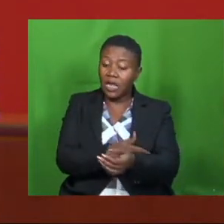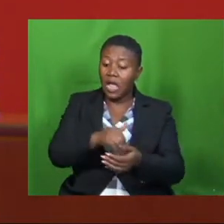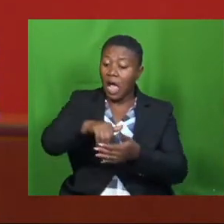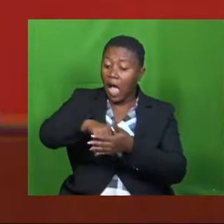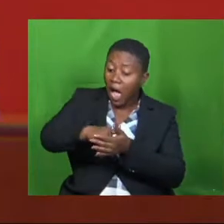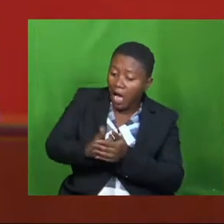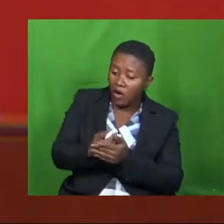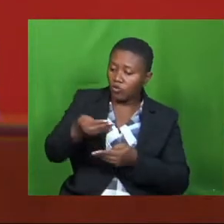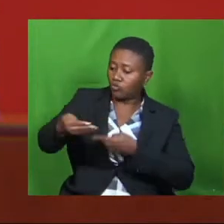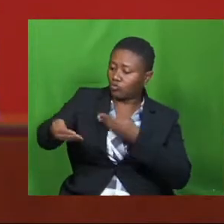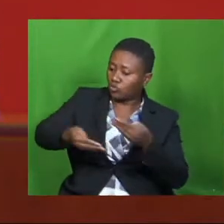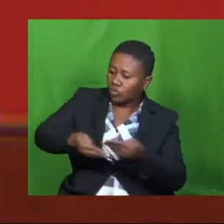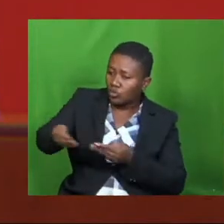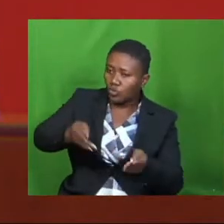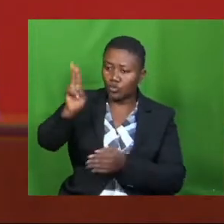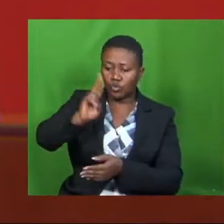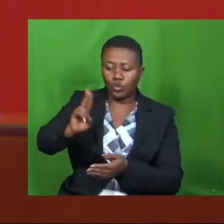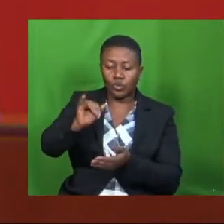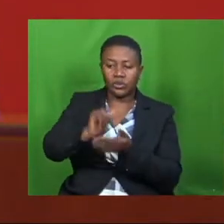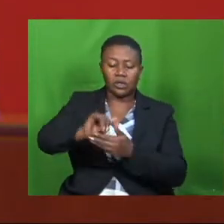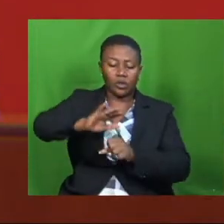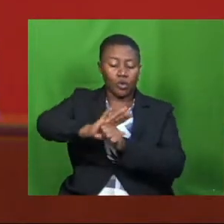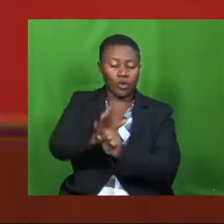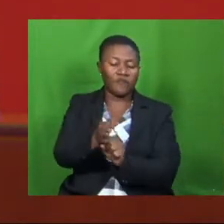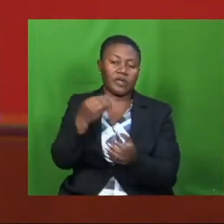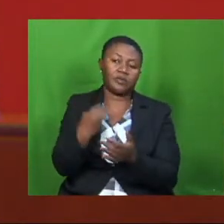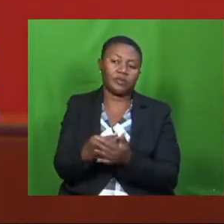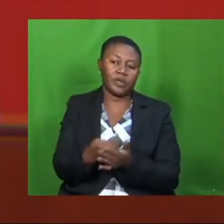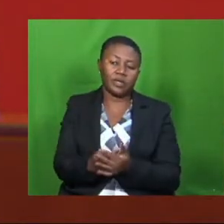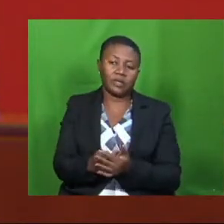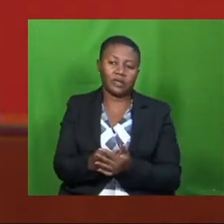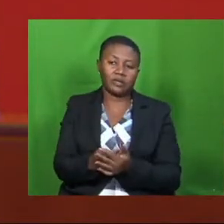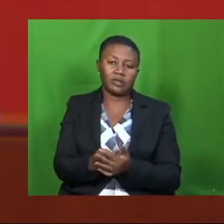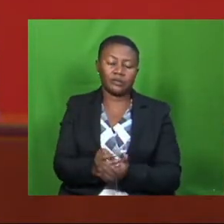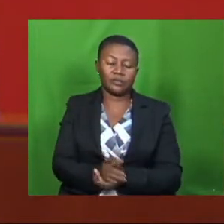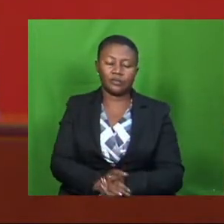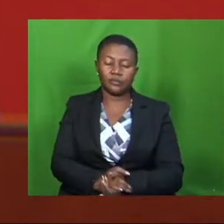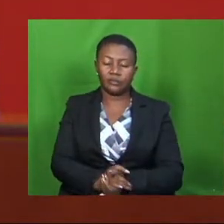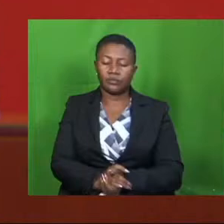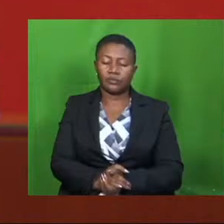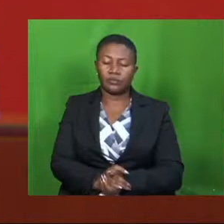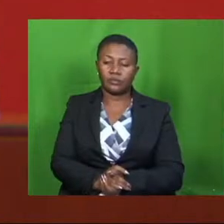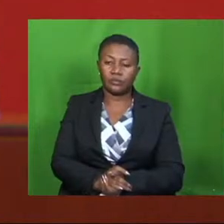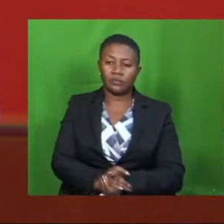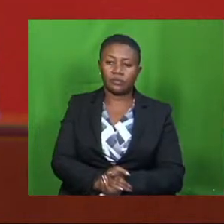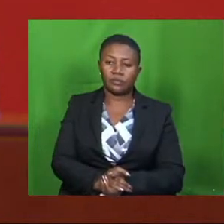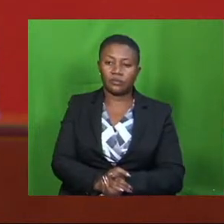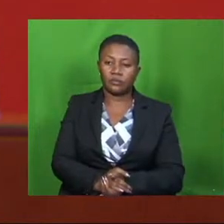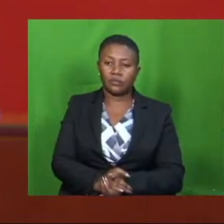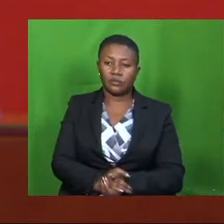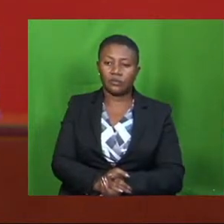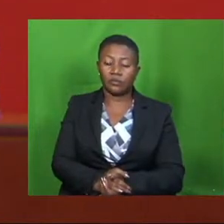Finance to present the business before the House. Now, the question then